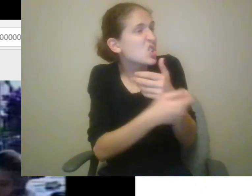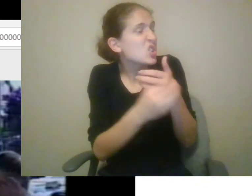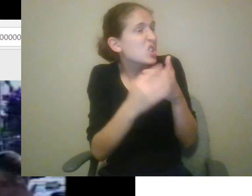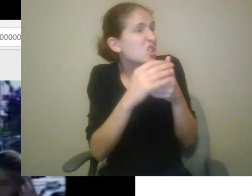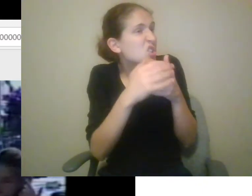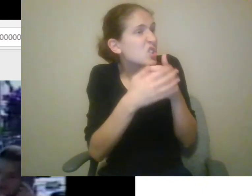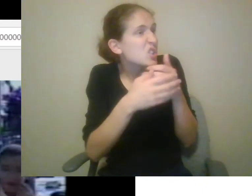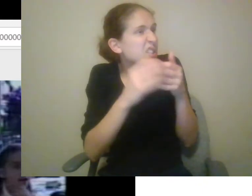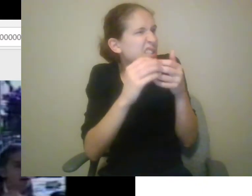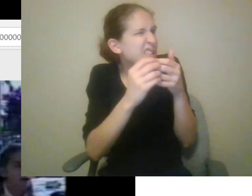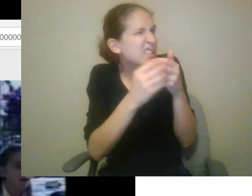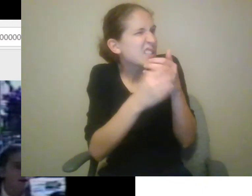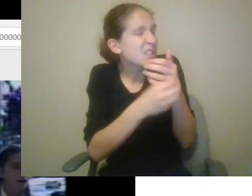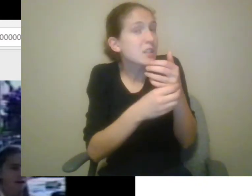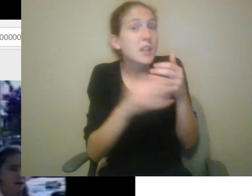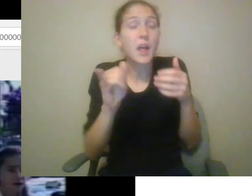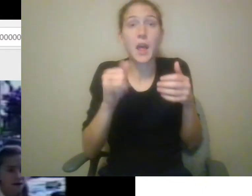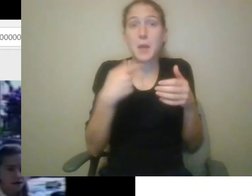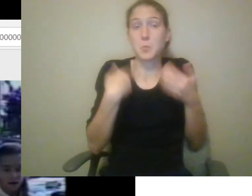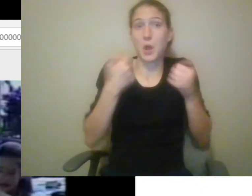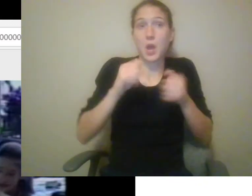break it. How about Brendan?